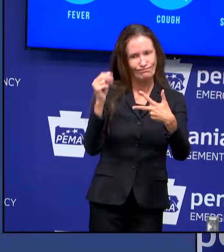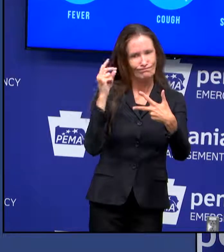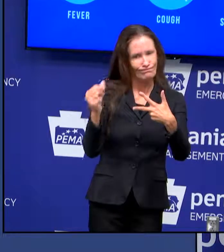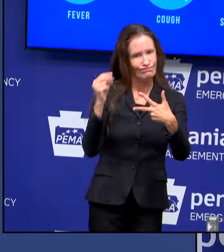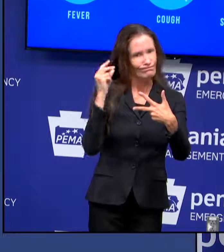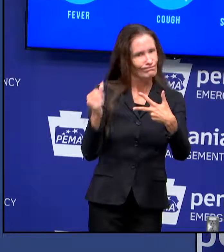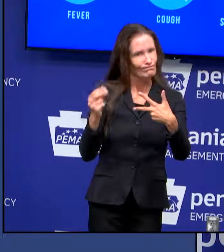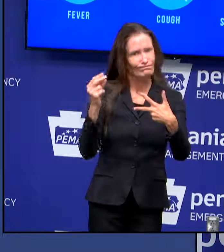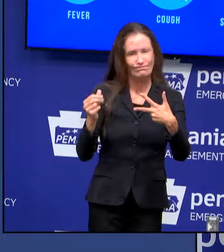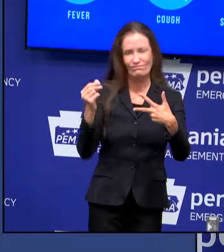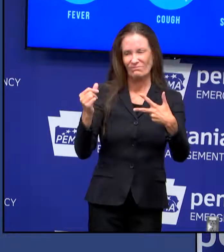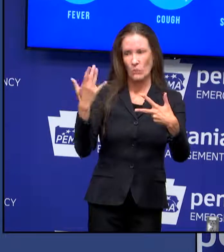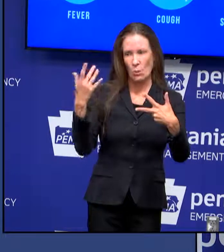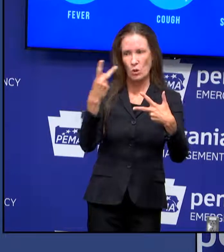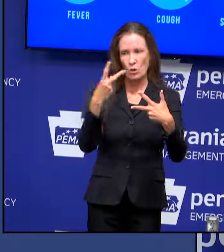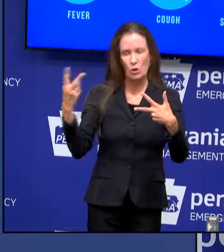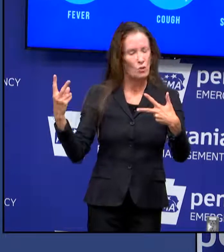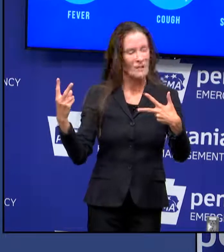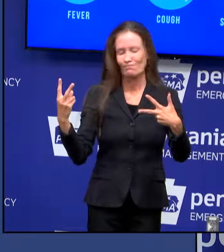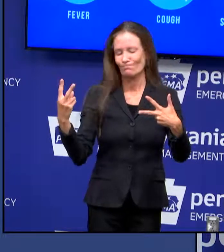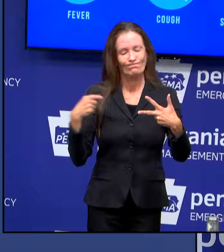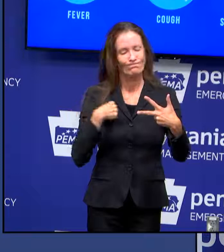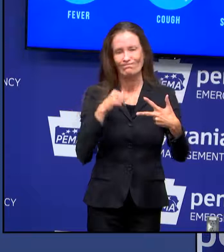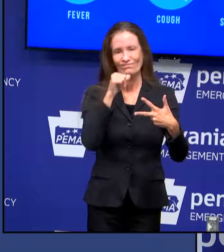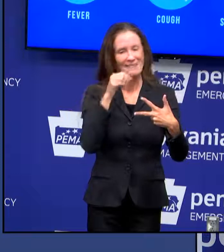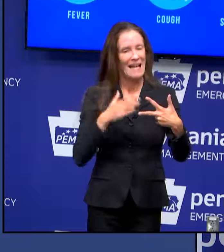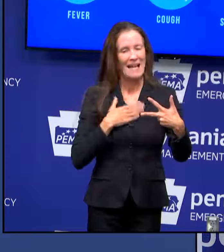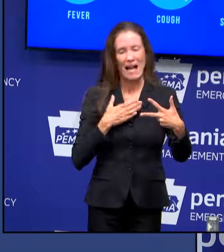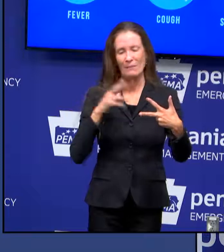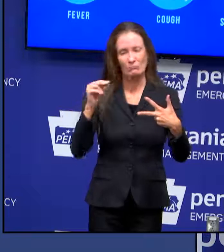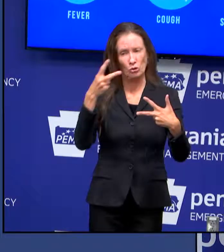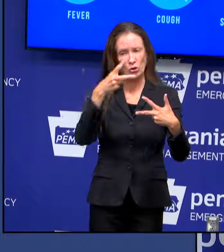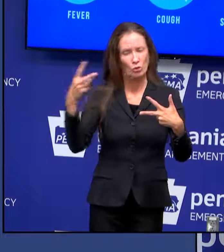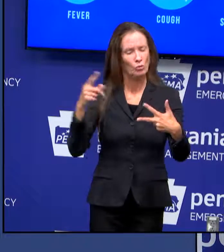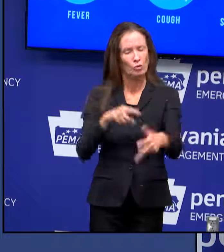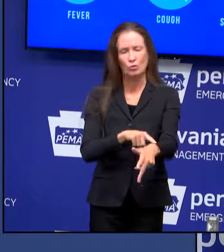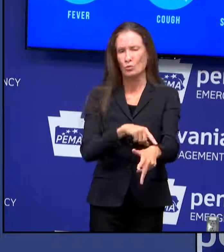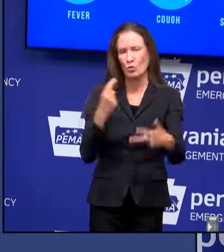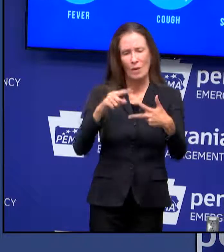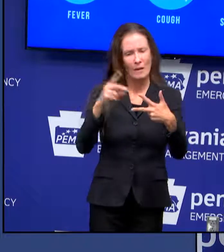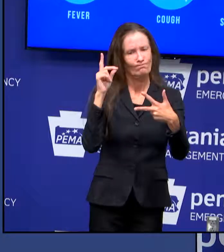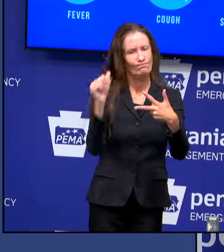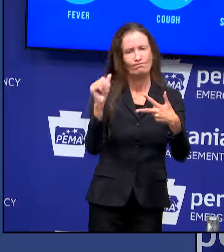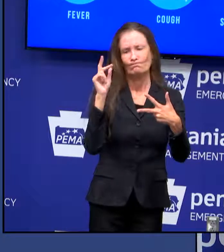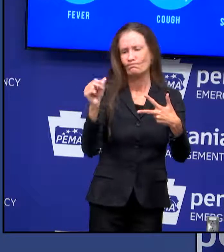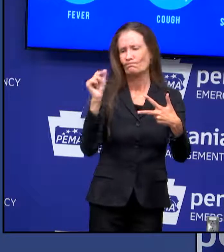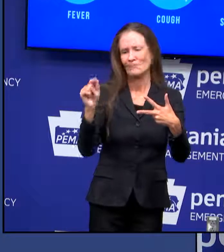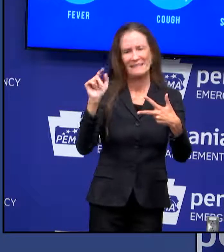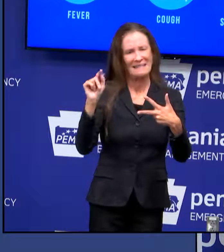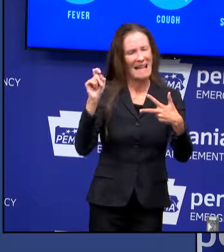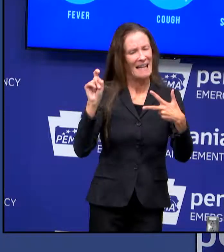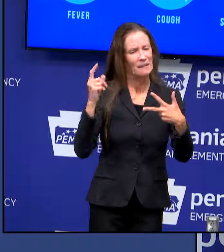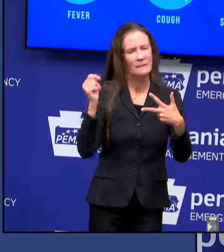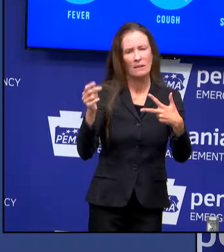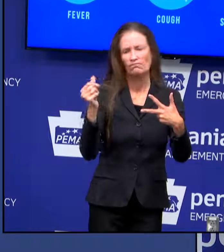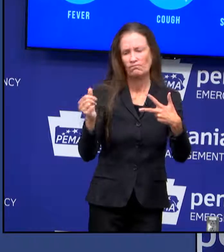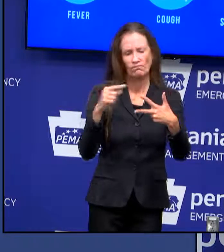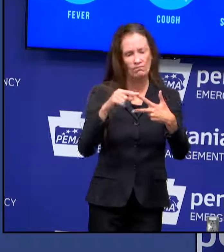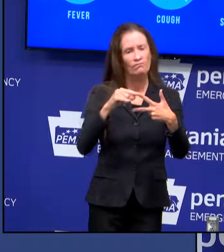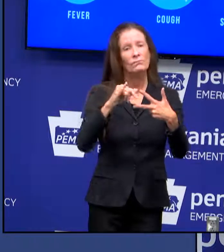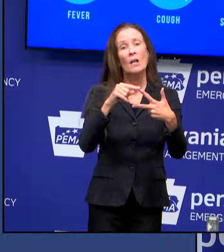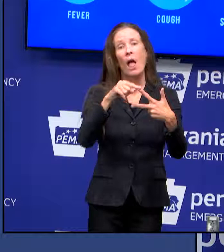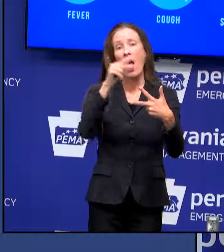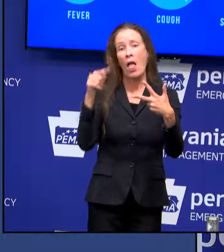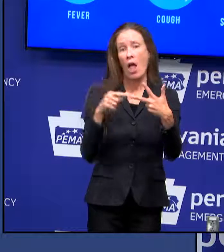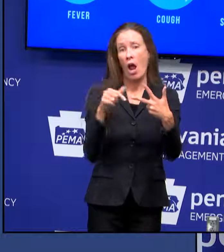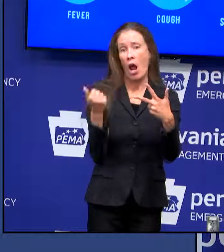that's almost useless. And so we need to have a fast turnaround time. And the third thing is we need to have tests that are